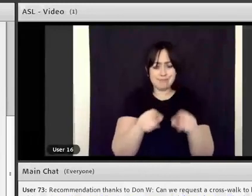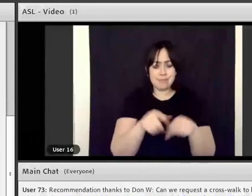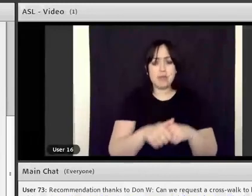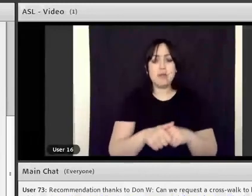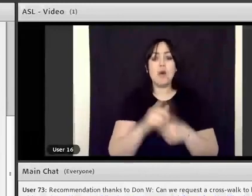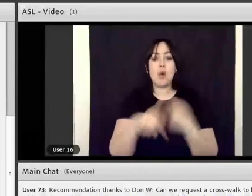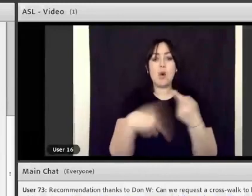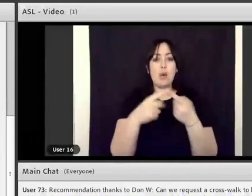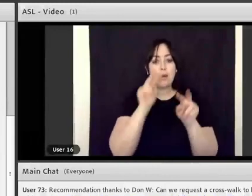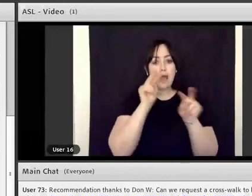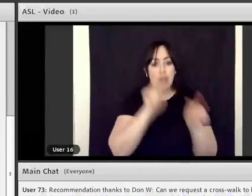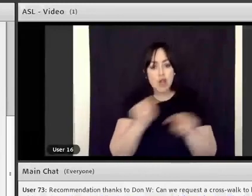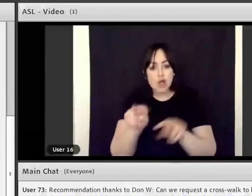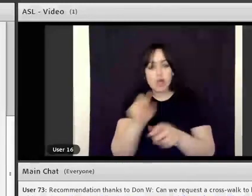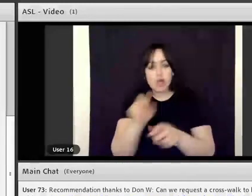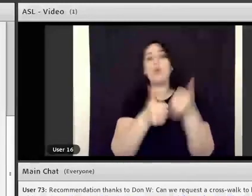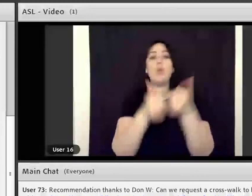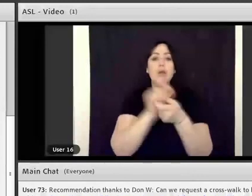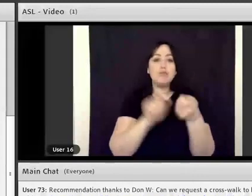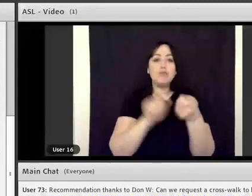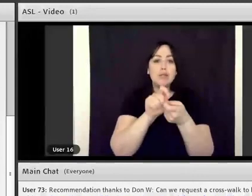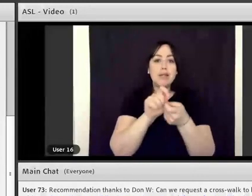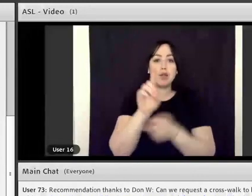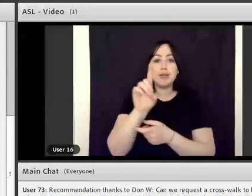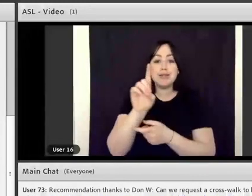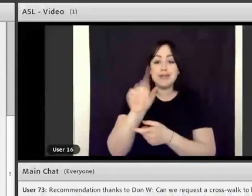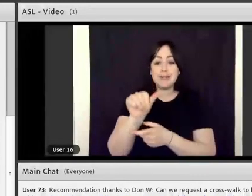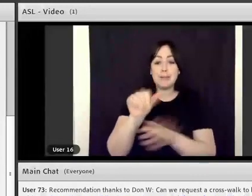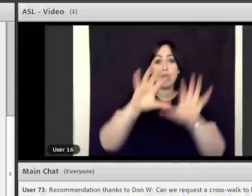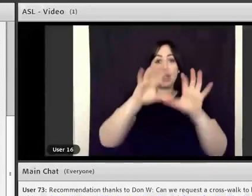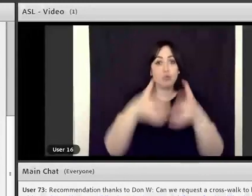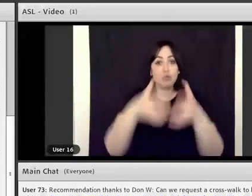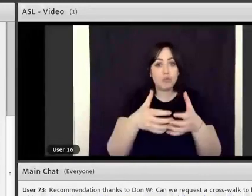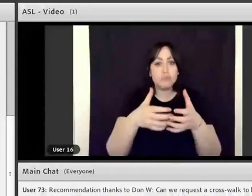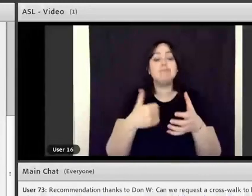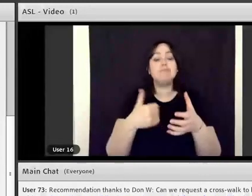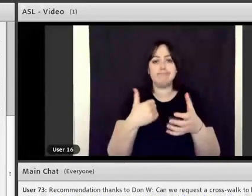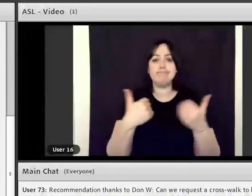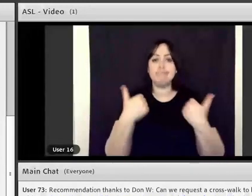this discrepancy in, it was all over the place. It wasn't always with